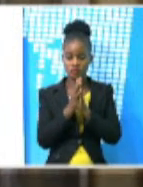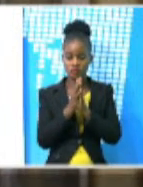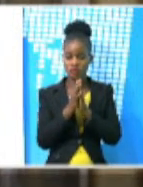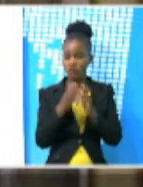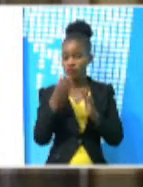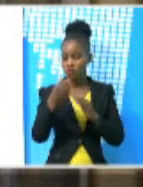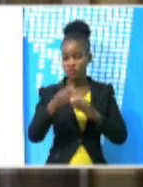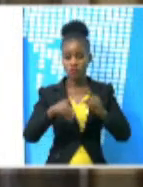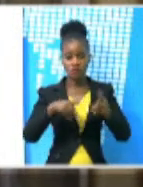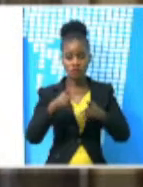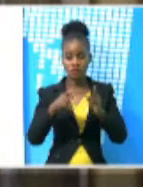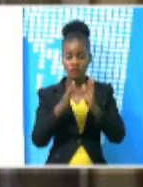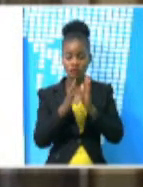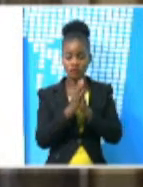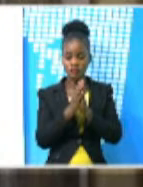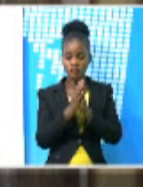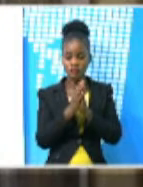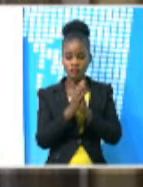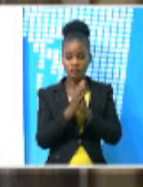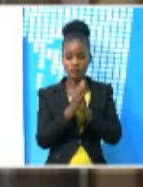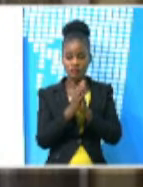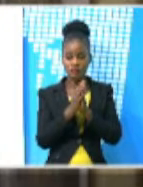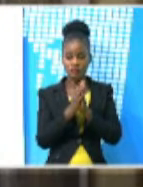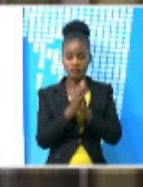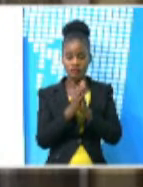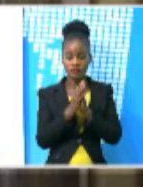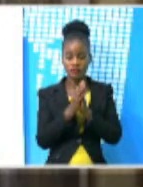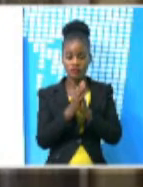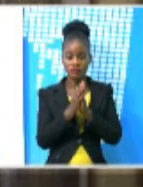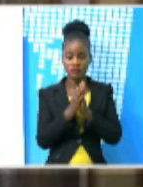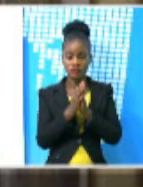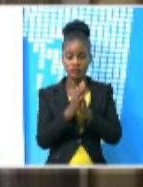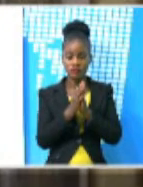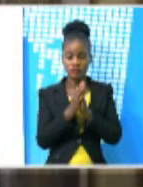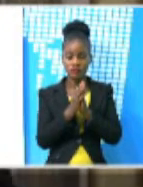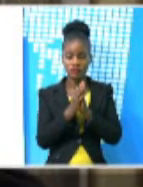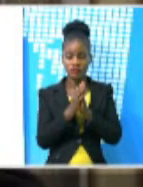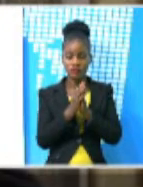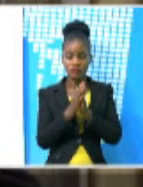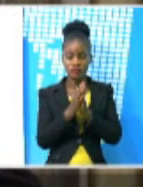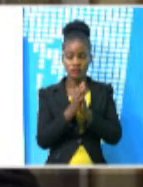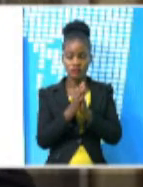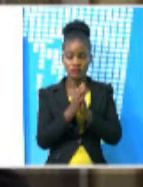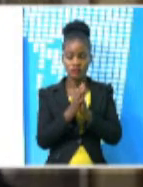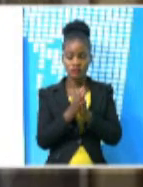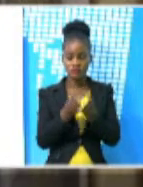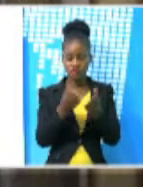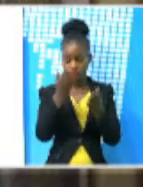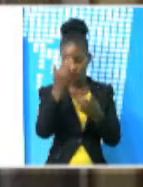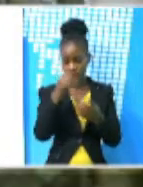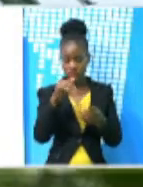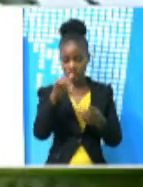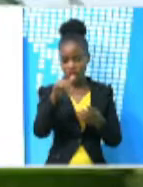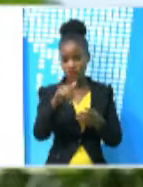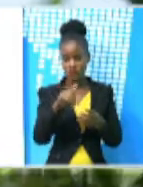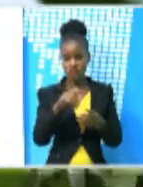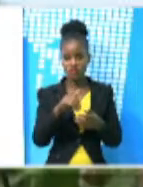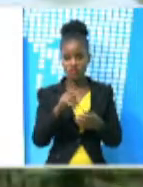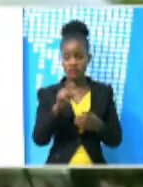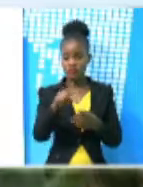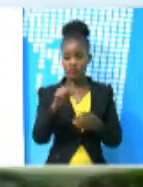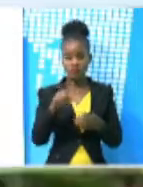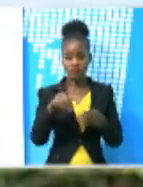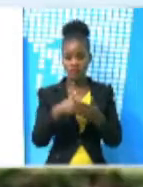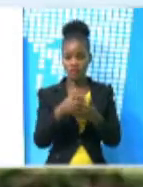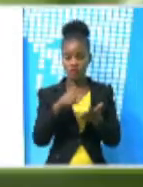these people really are the reasons why we exist. Among the